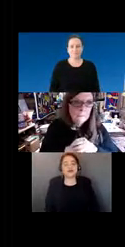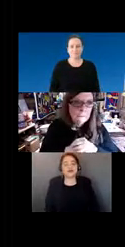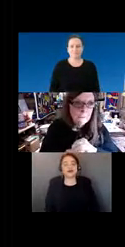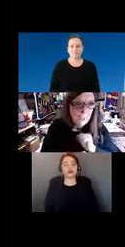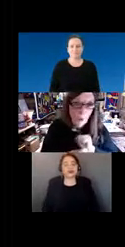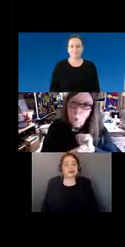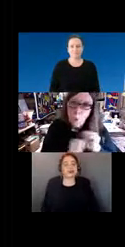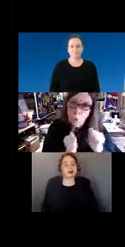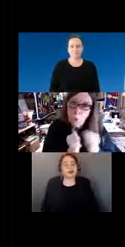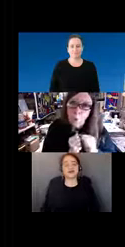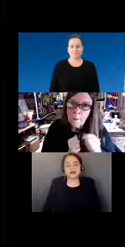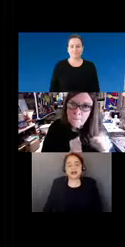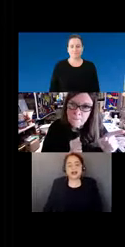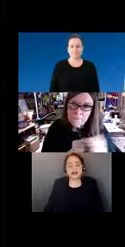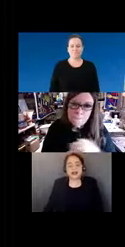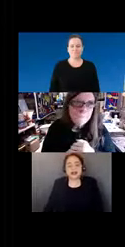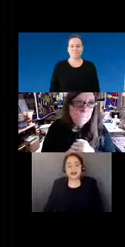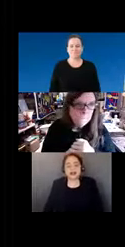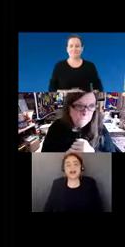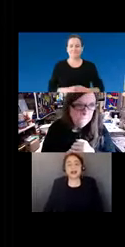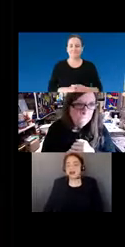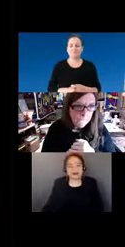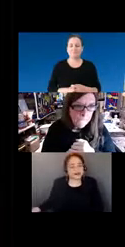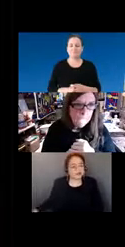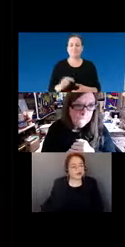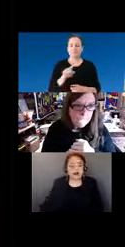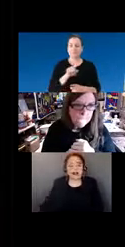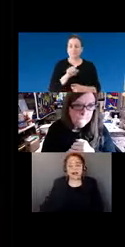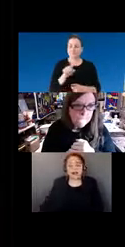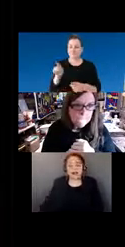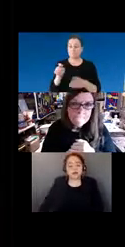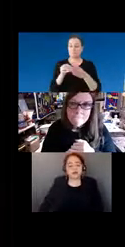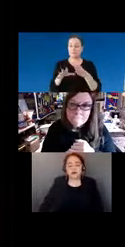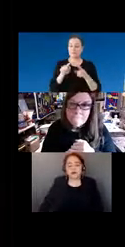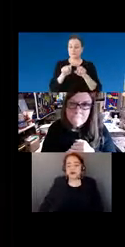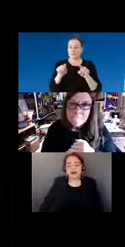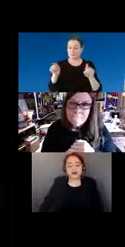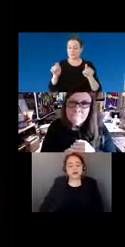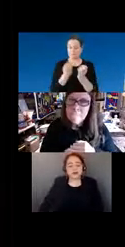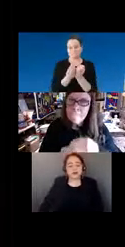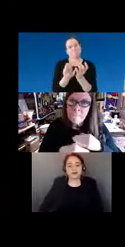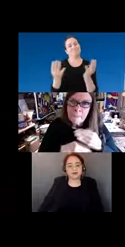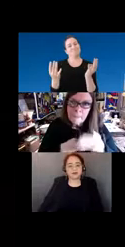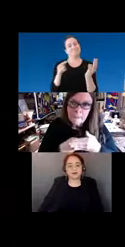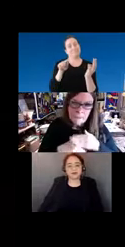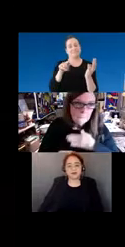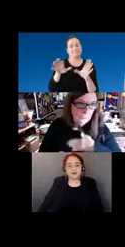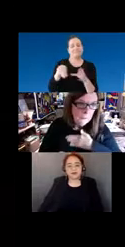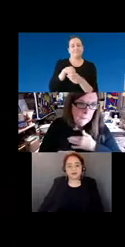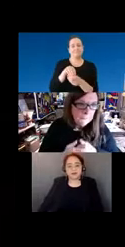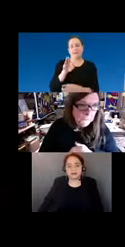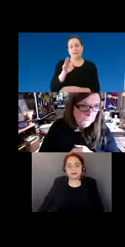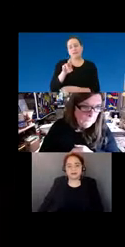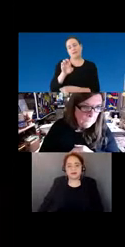These are the students that participated in the art seminar at the Fremont School for the Deaf.